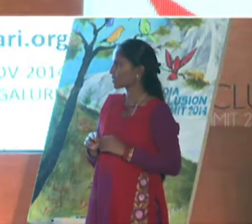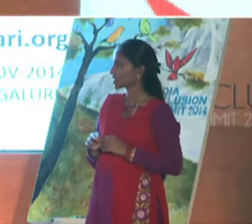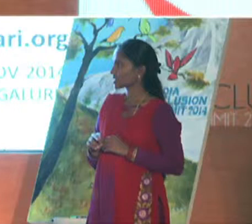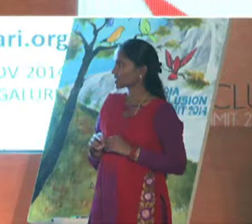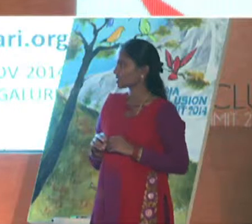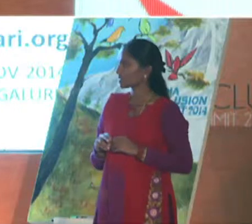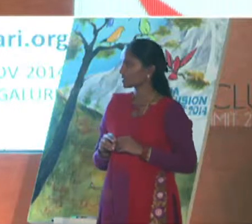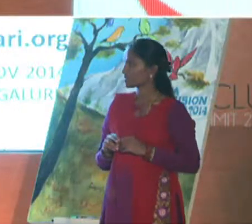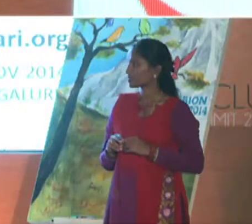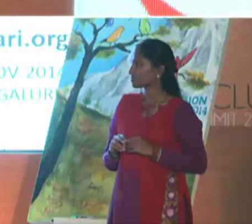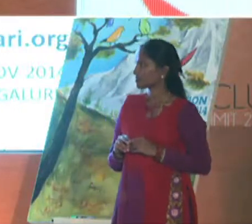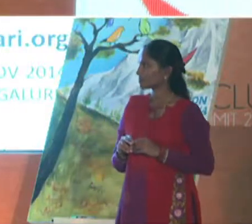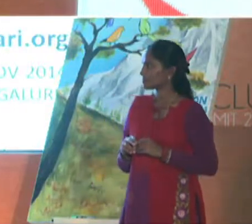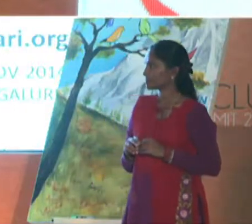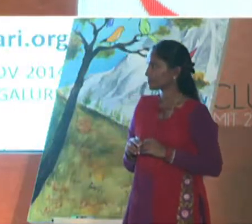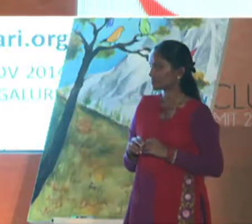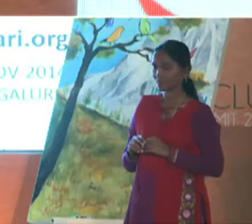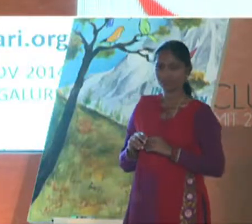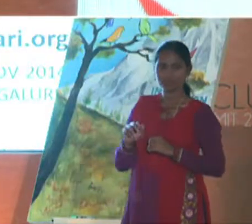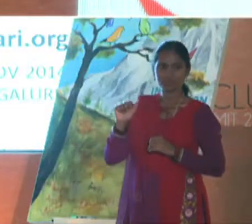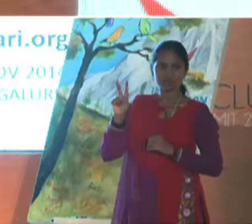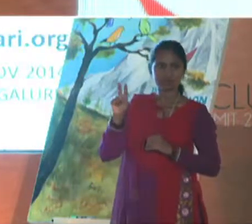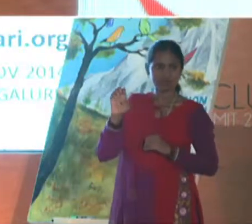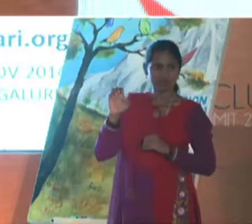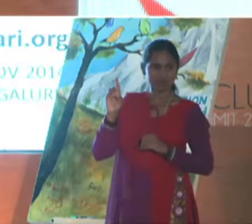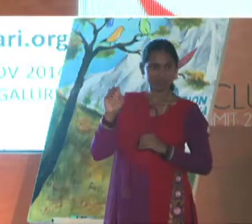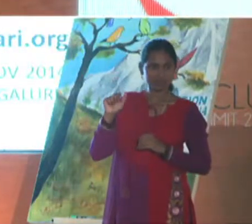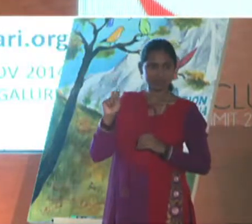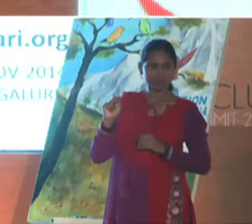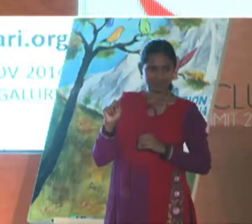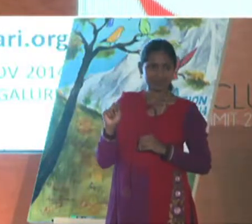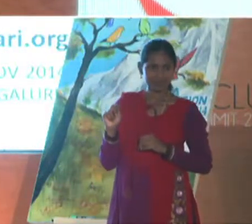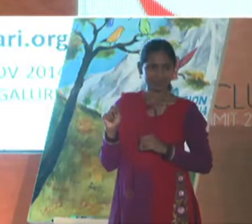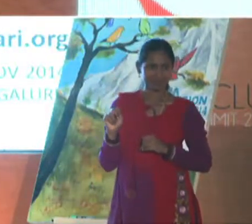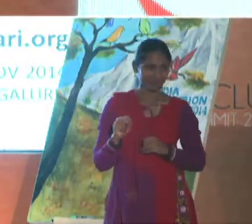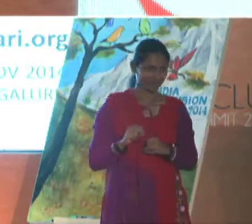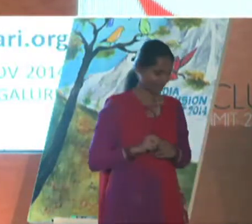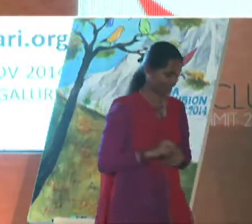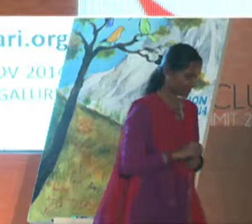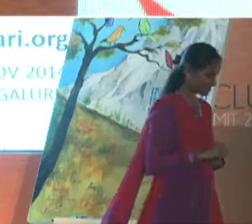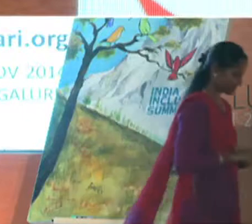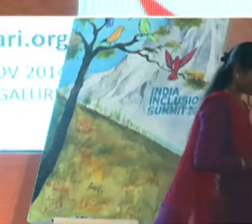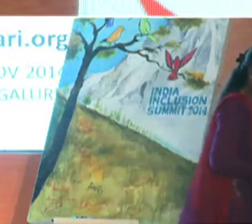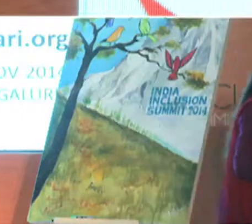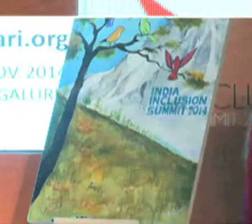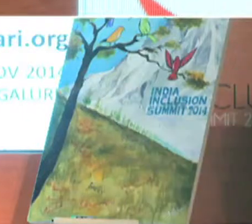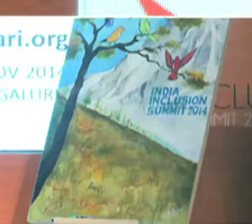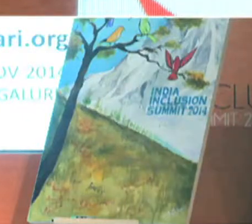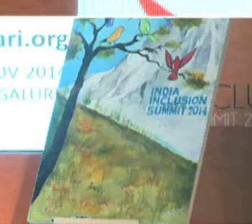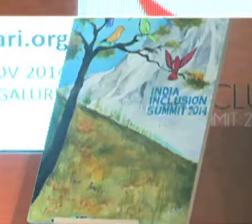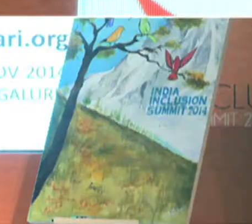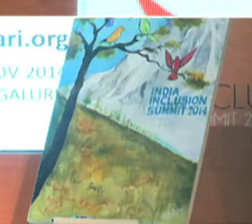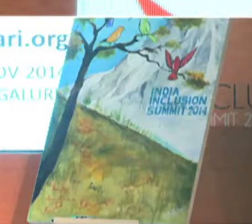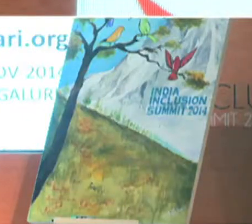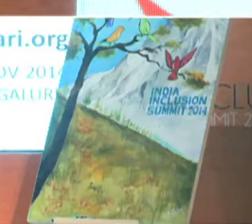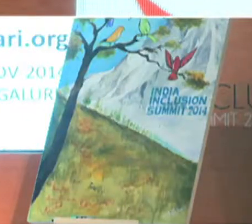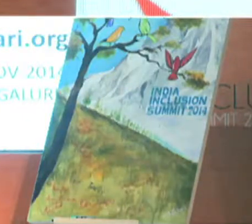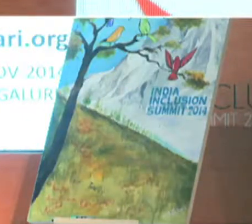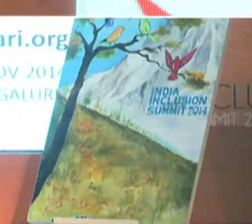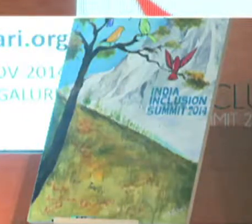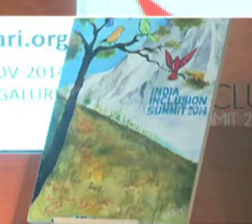Sabria was talking about the advantages of being blind. The first thing is focus. We sighted